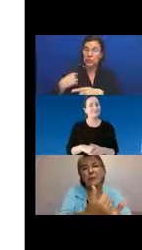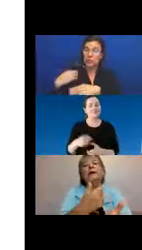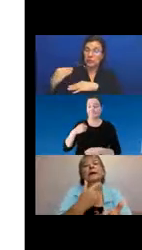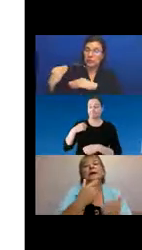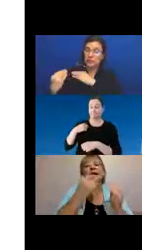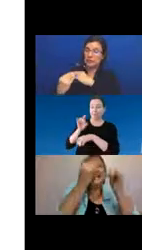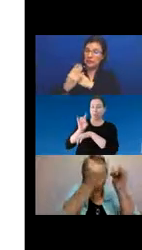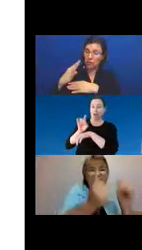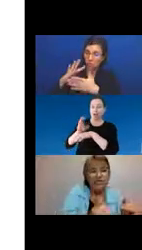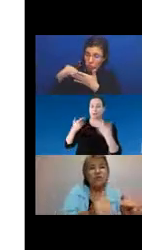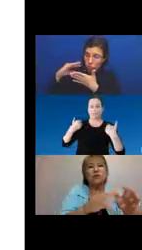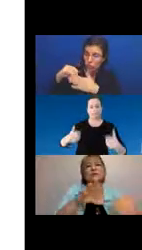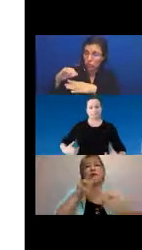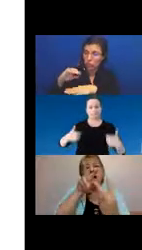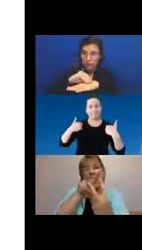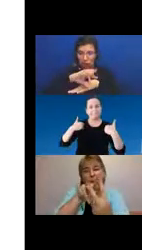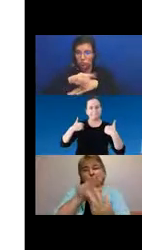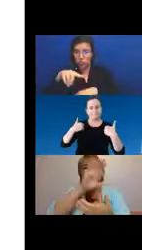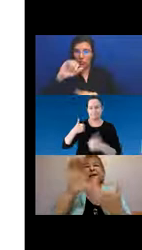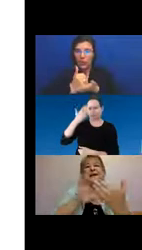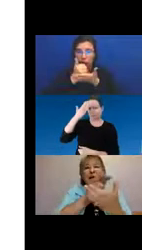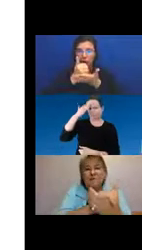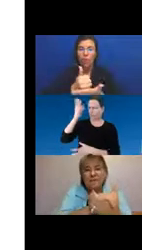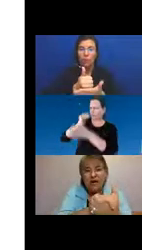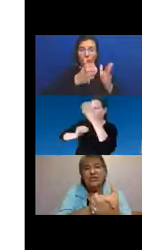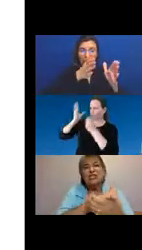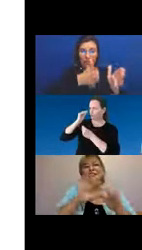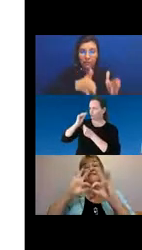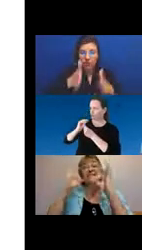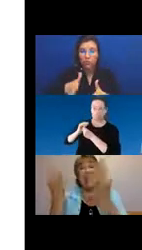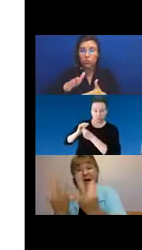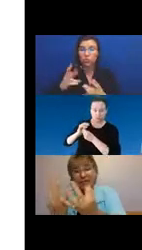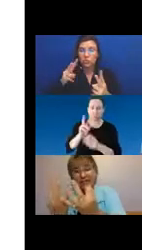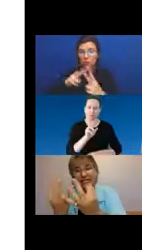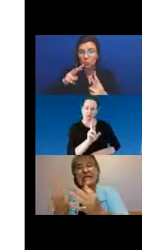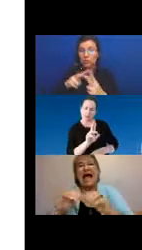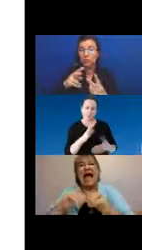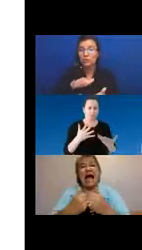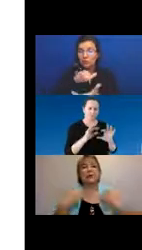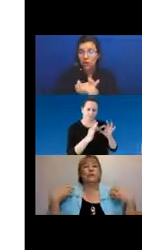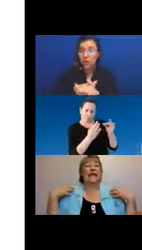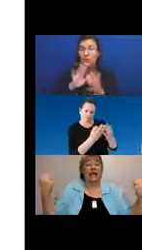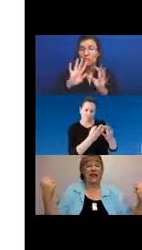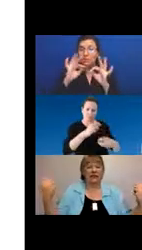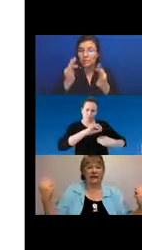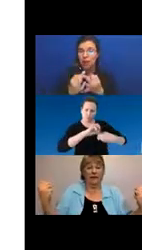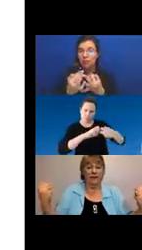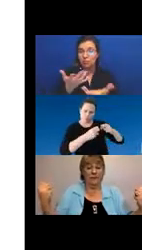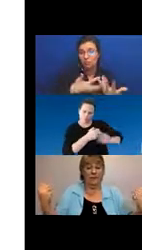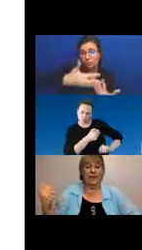help individuals, couples, marriages, families, how to be